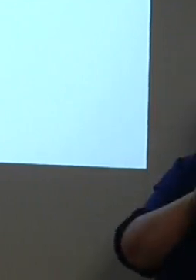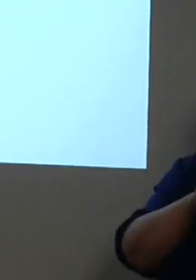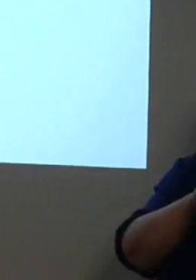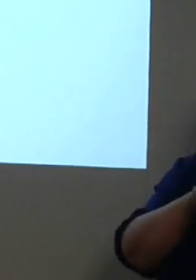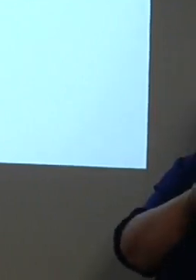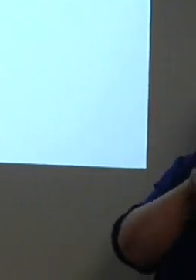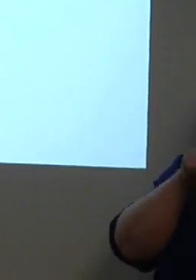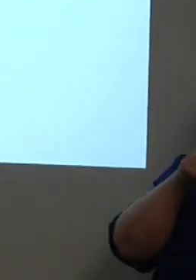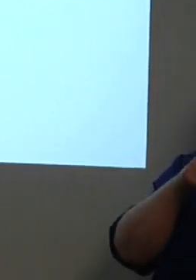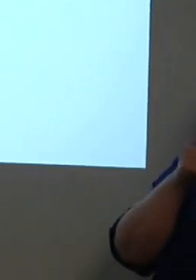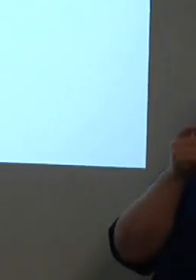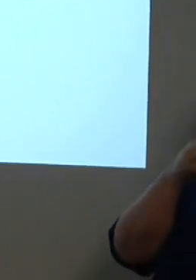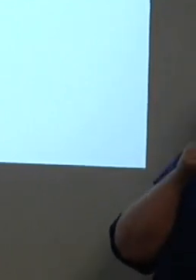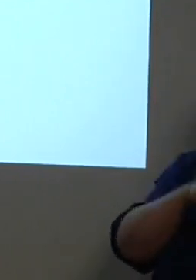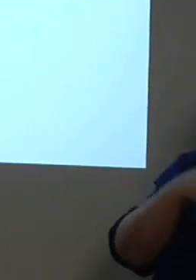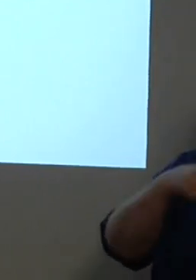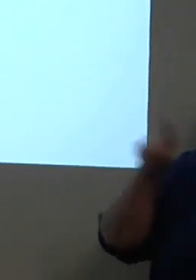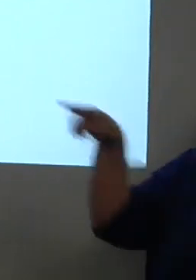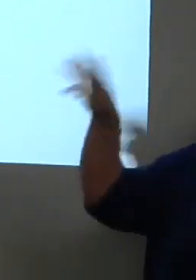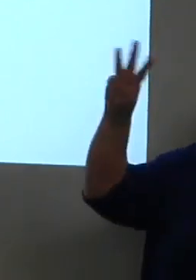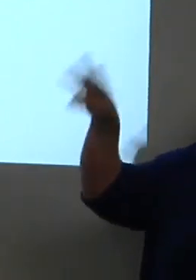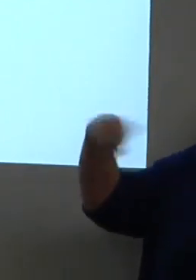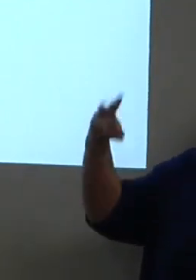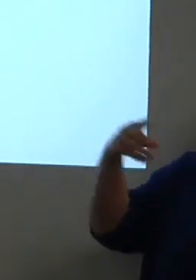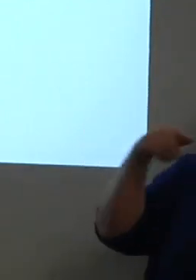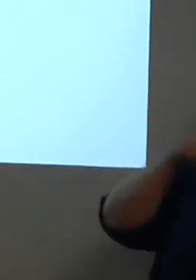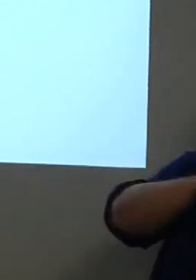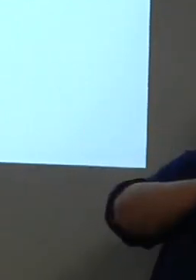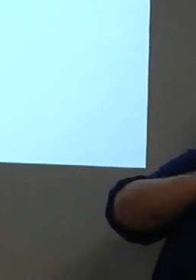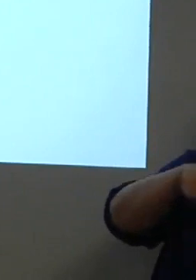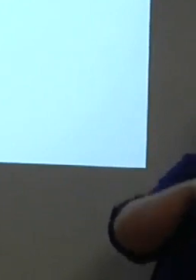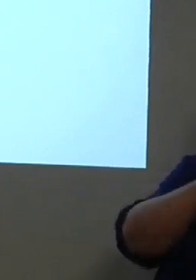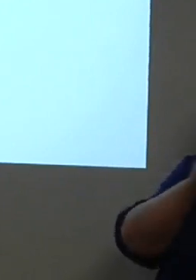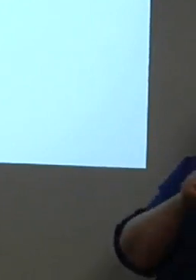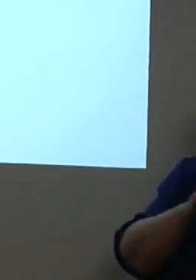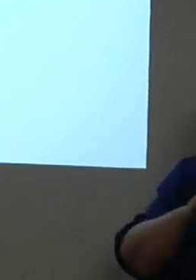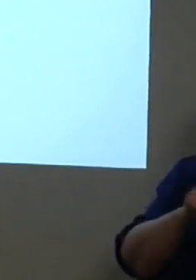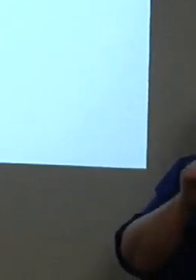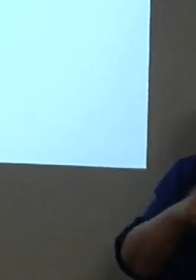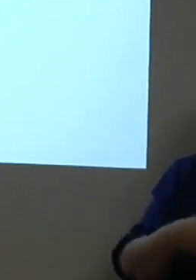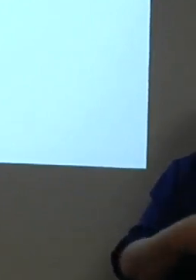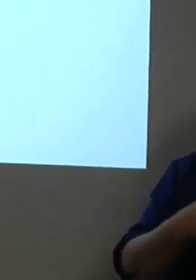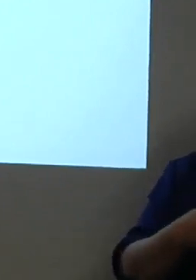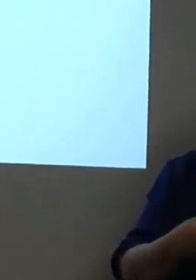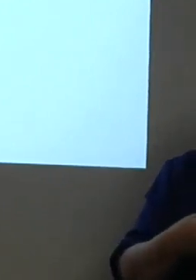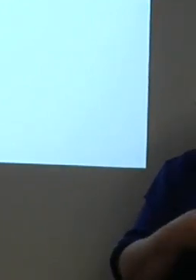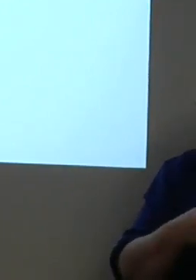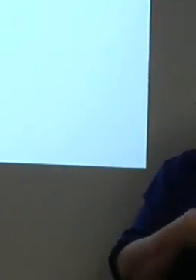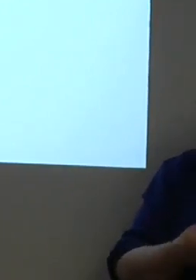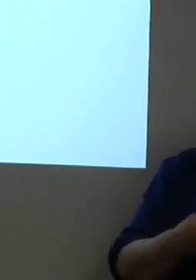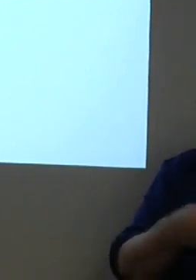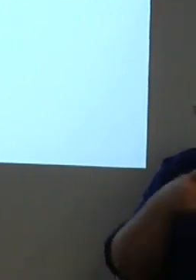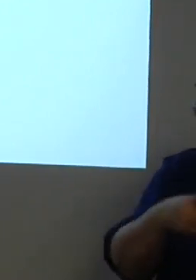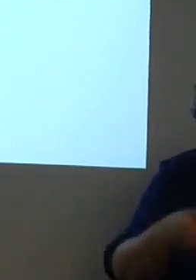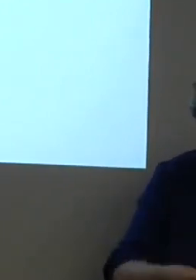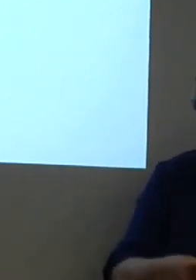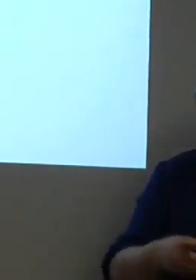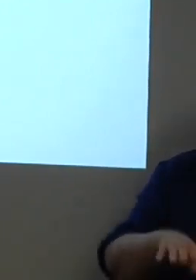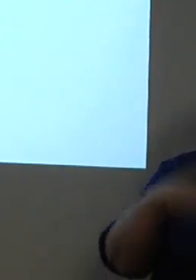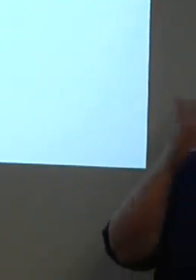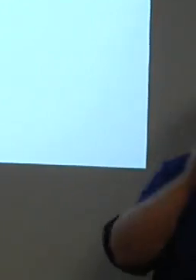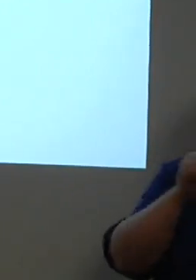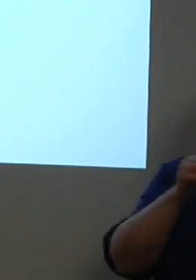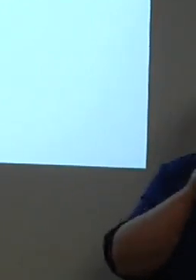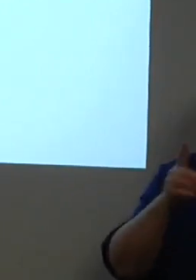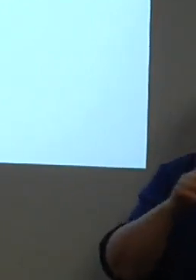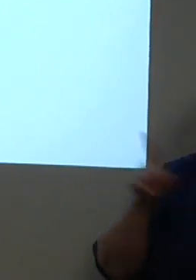of this one story. But that doesn't mean there aren't ways to appropriately use them to illustrate points and have conversations in class. So these are the